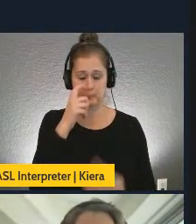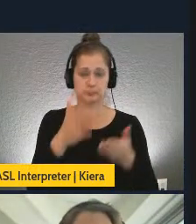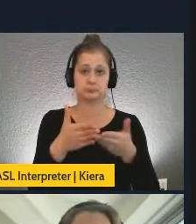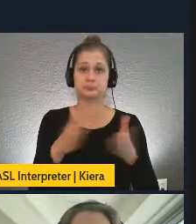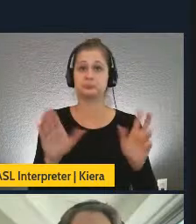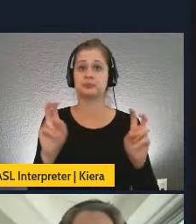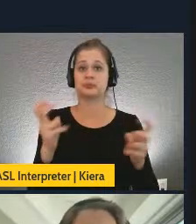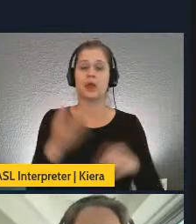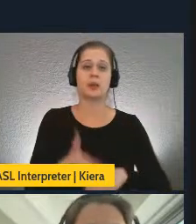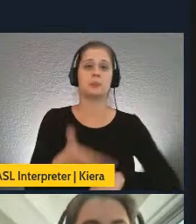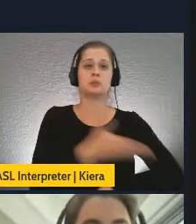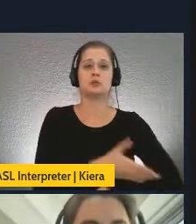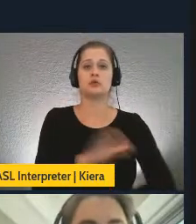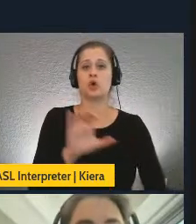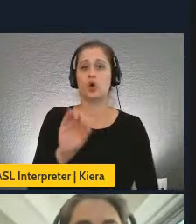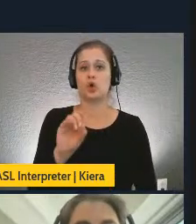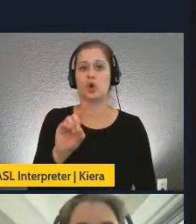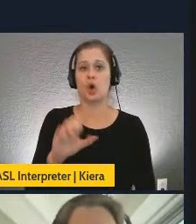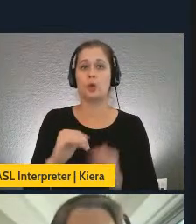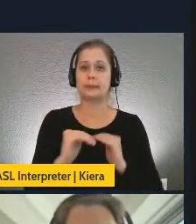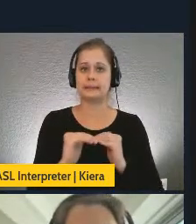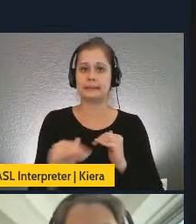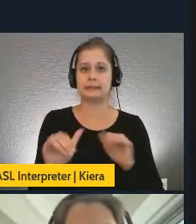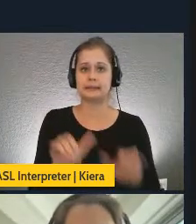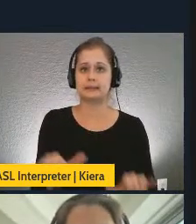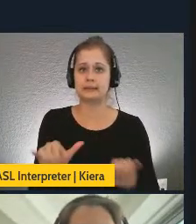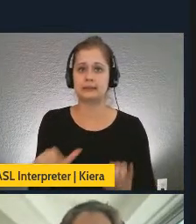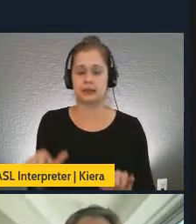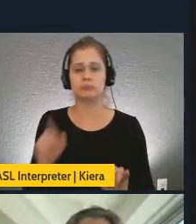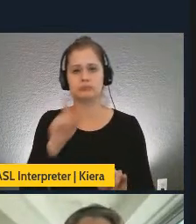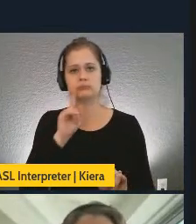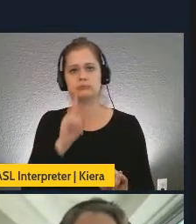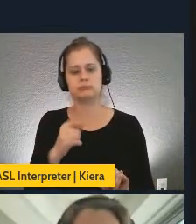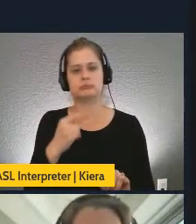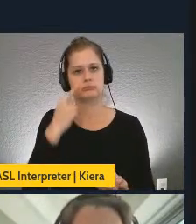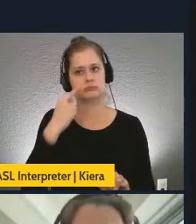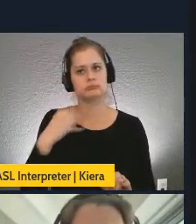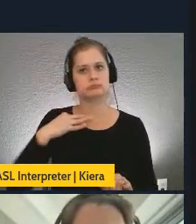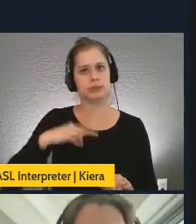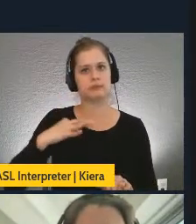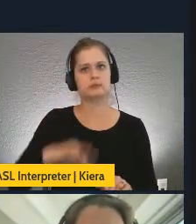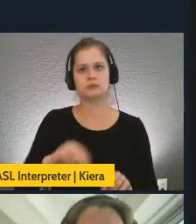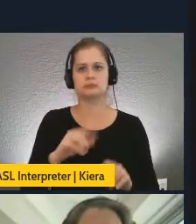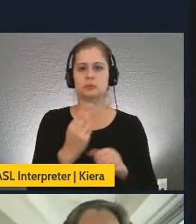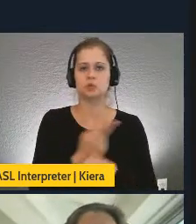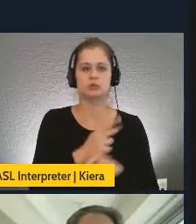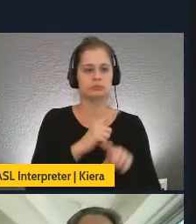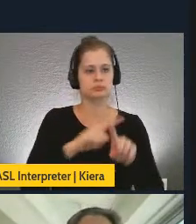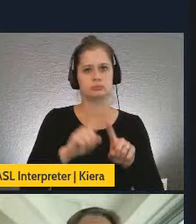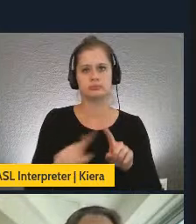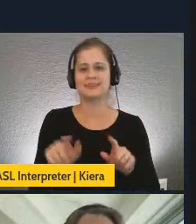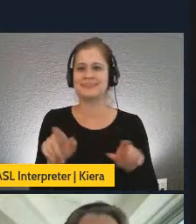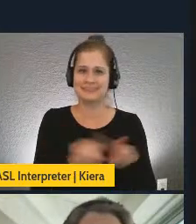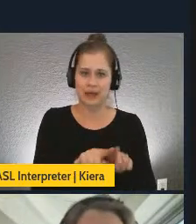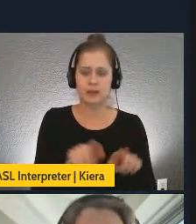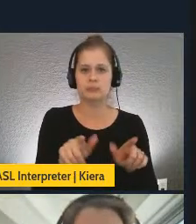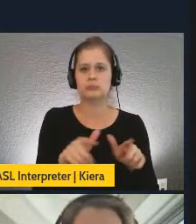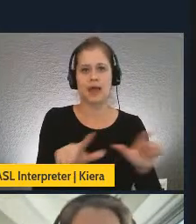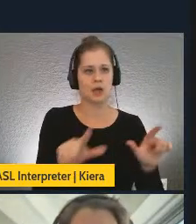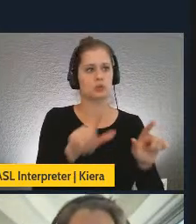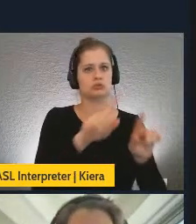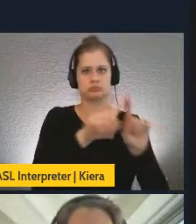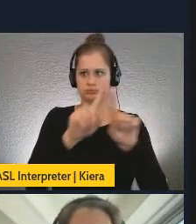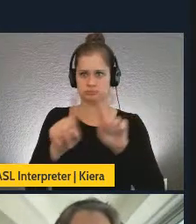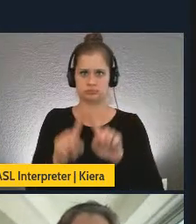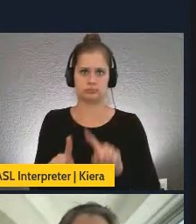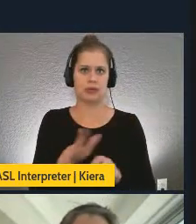code consistency. So I think there's a lot of benefits to being able to use the same language across all layers of the stack. Even minor things like the